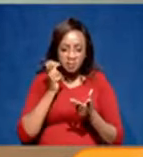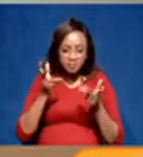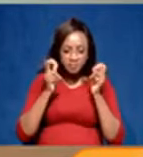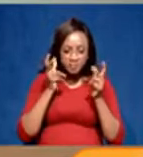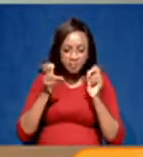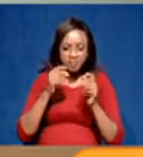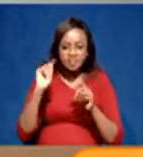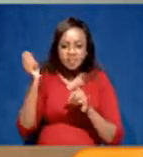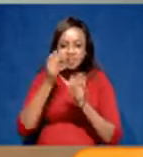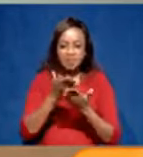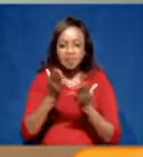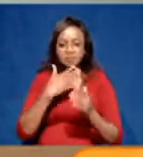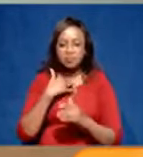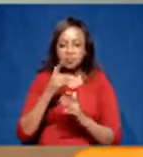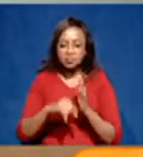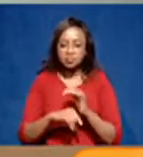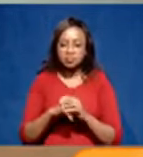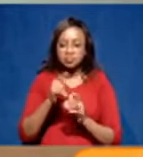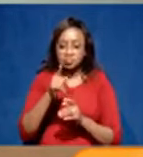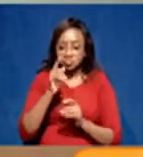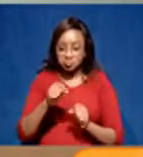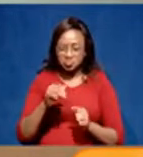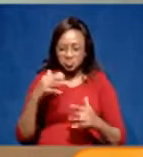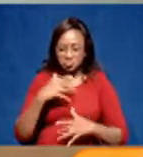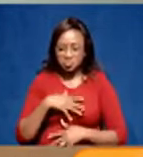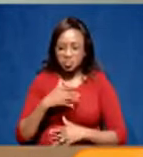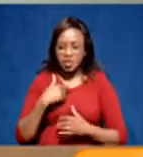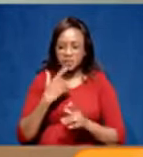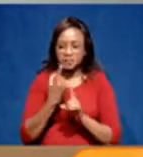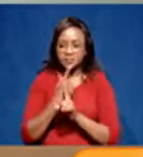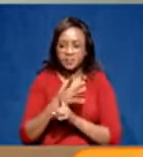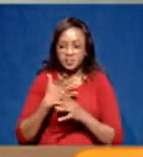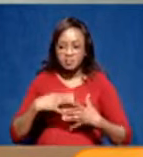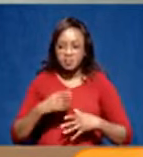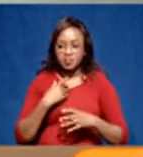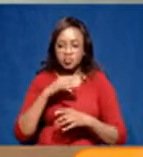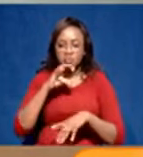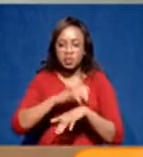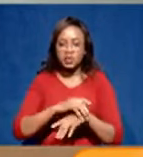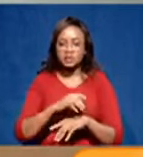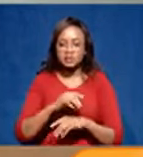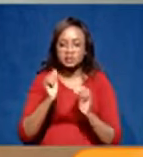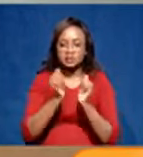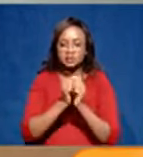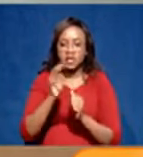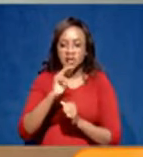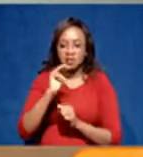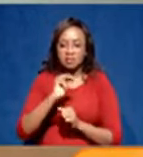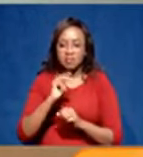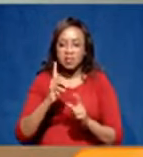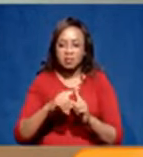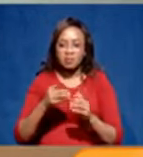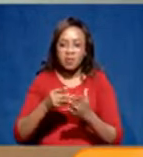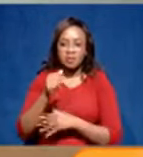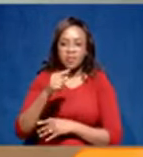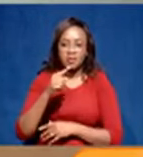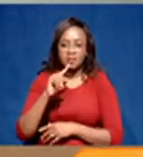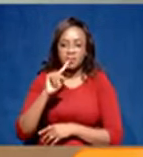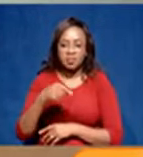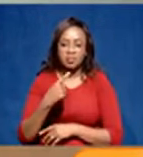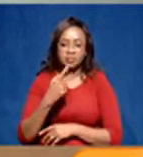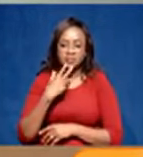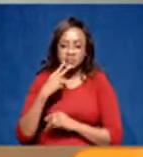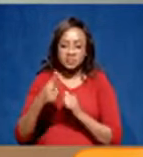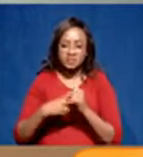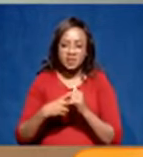they'll be telling us. You will be shocked. You have some philanthropists. You know, they earn 10 million shillings. They pay